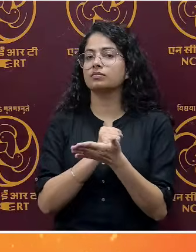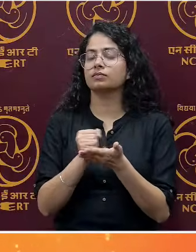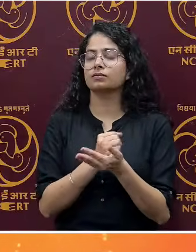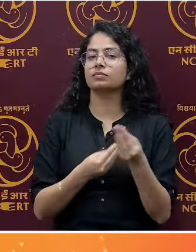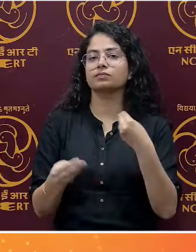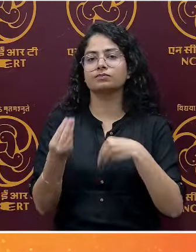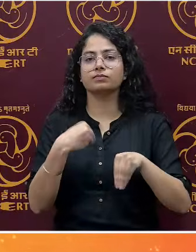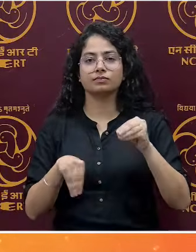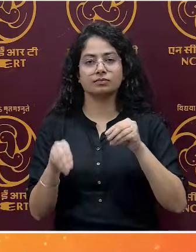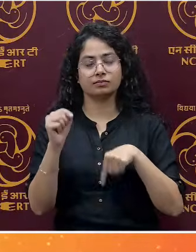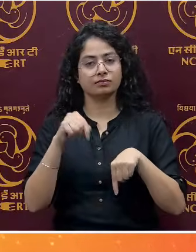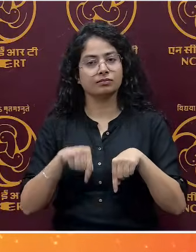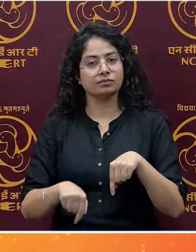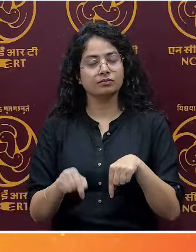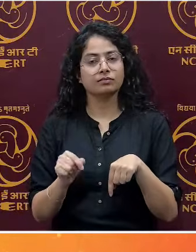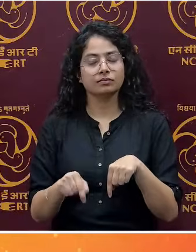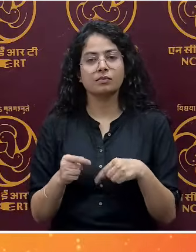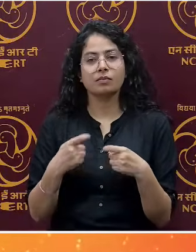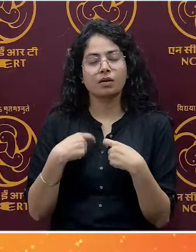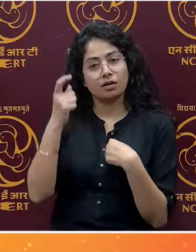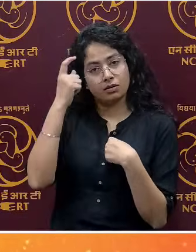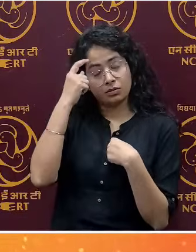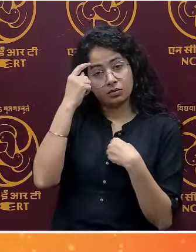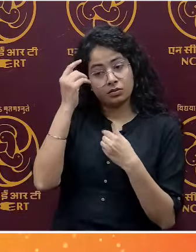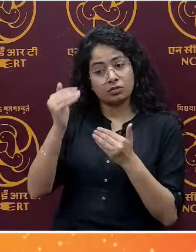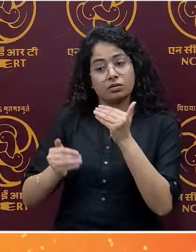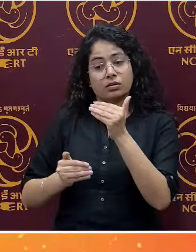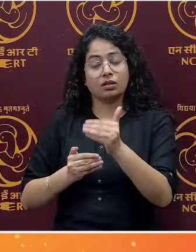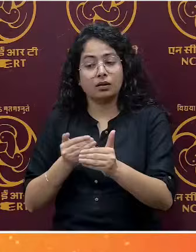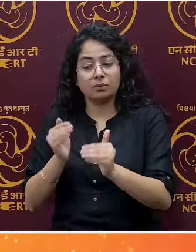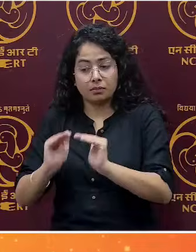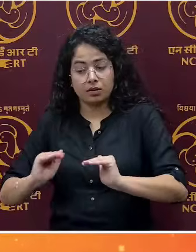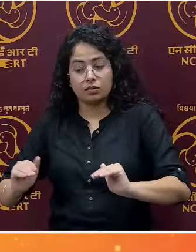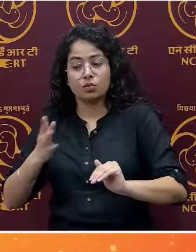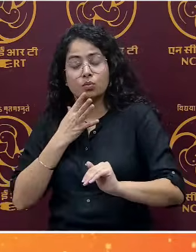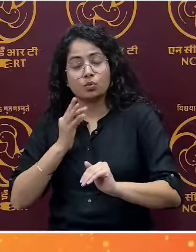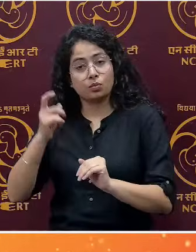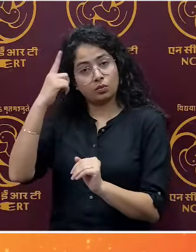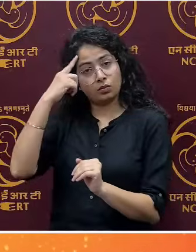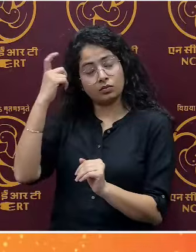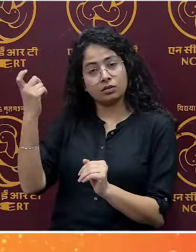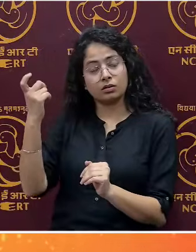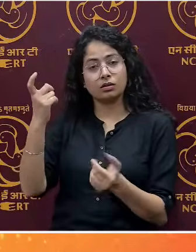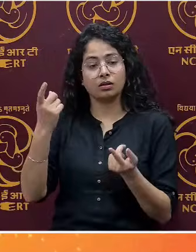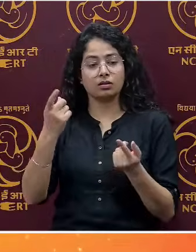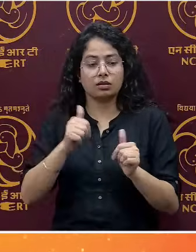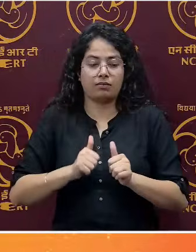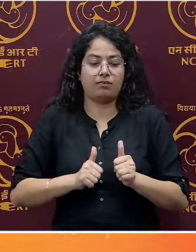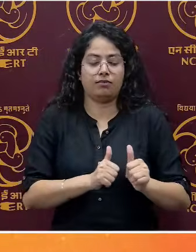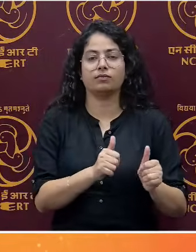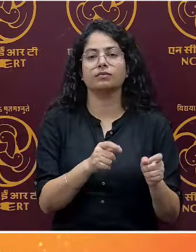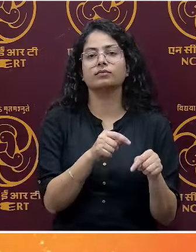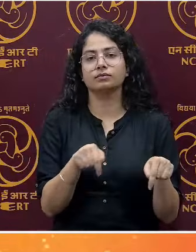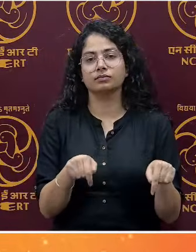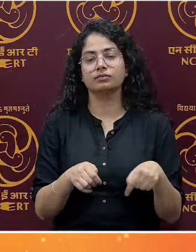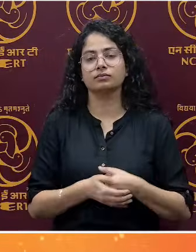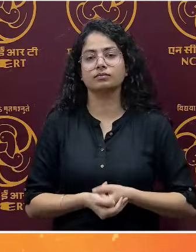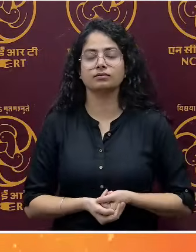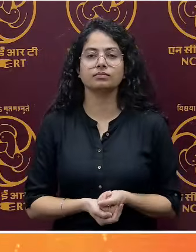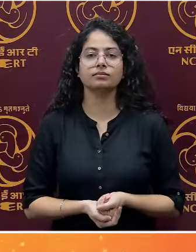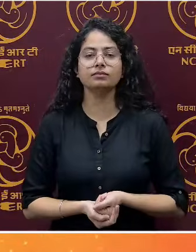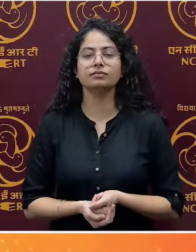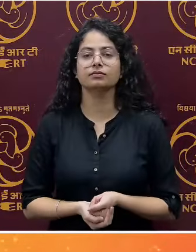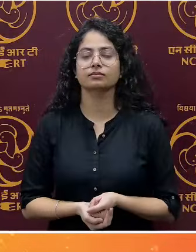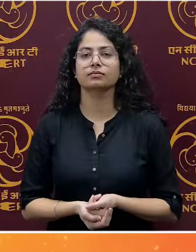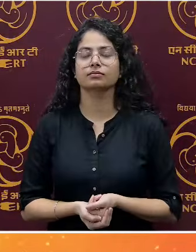then only I think we can, raise a generation of thinkers rather than only, followers. Okay. So